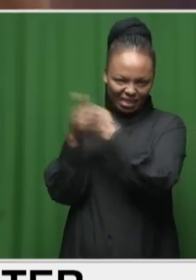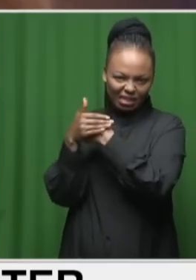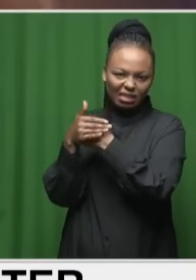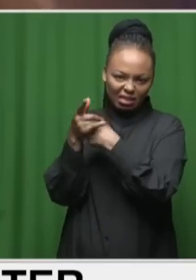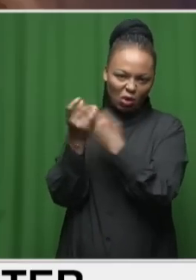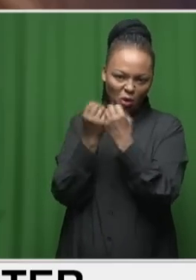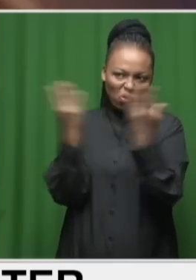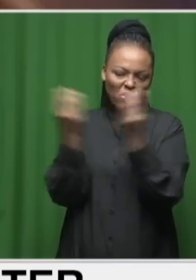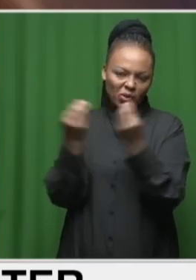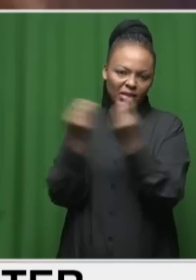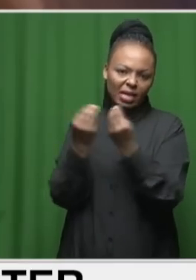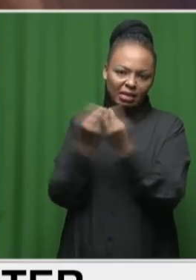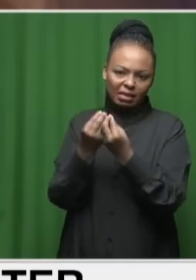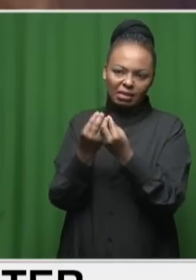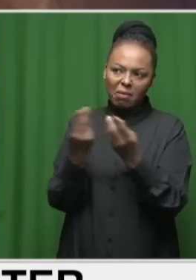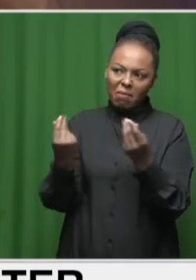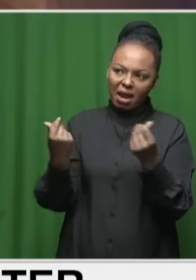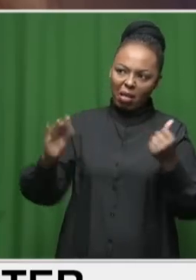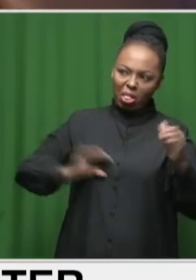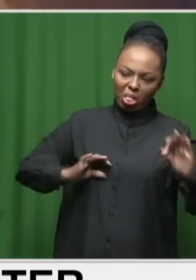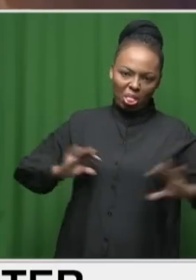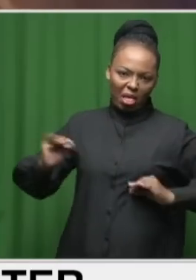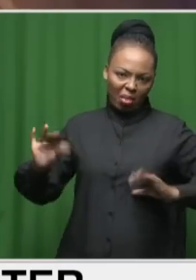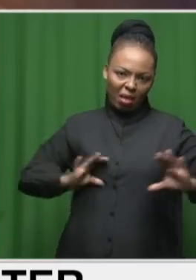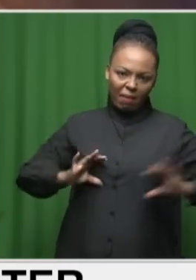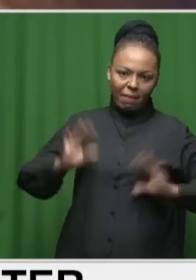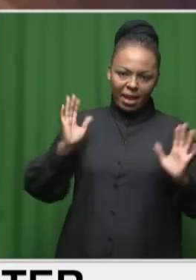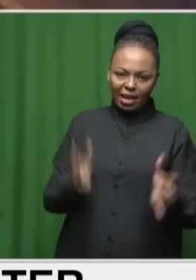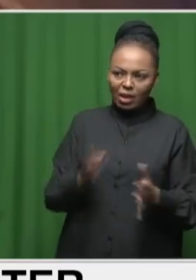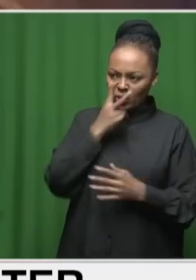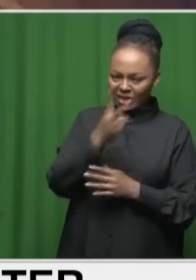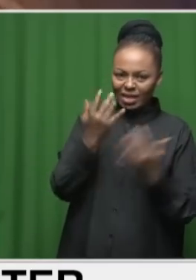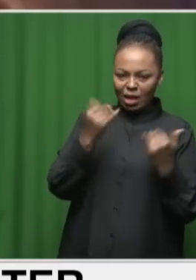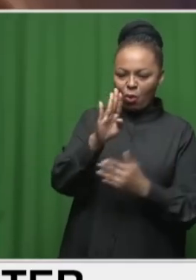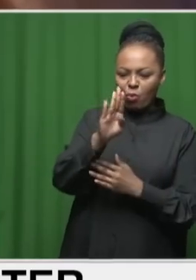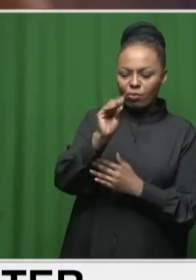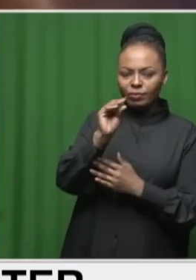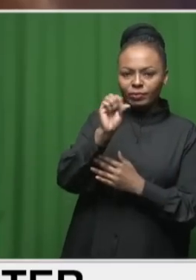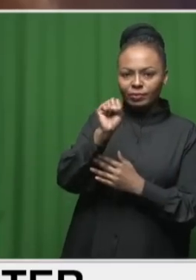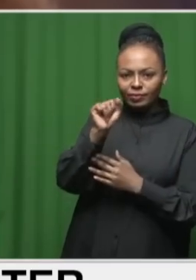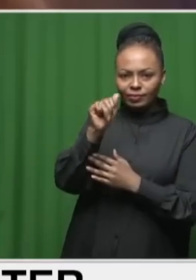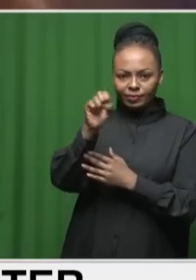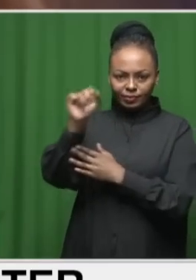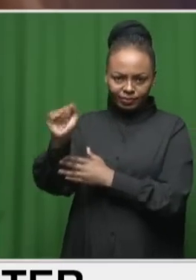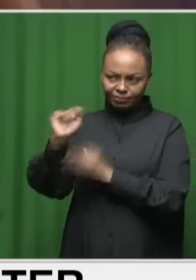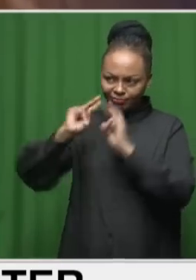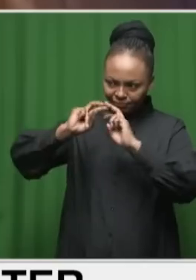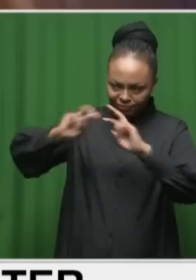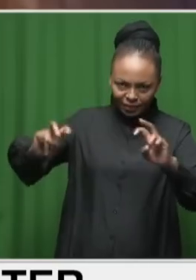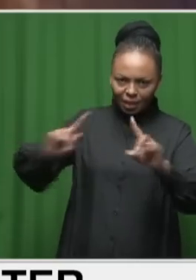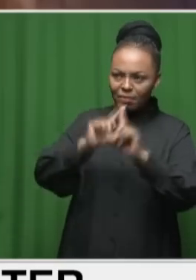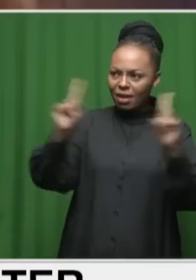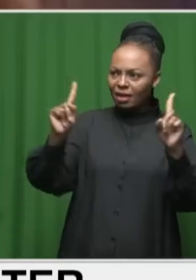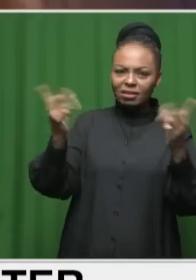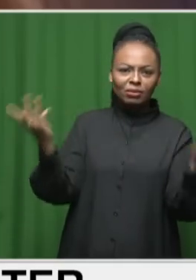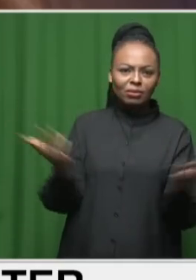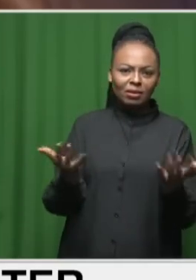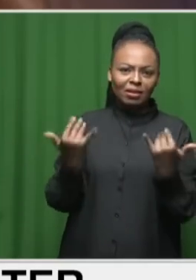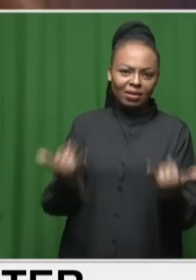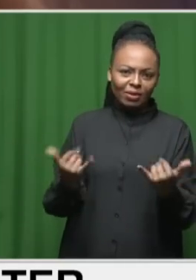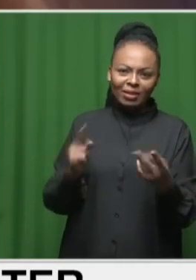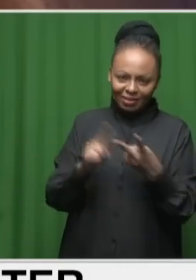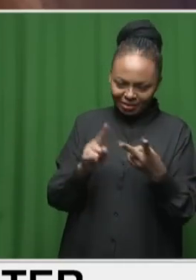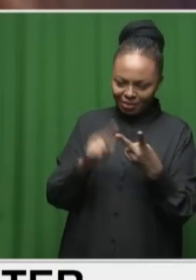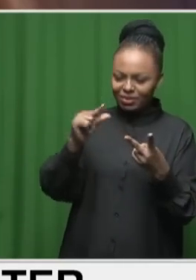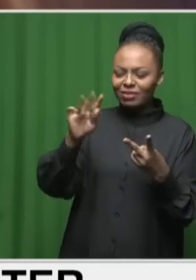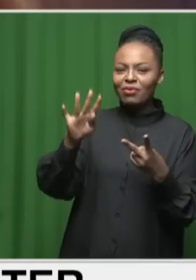and filling its pockets. And, you know, there was the Bosasa inquiry, and I hope the same thing can happen for G4S,